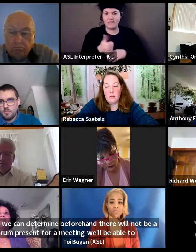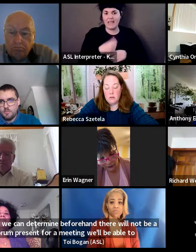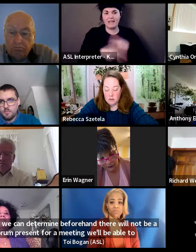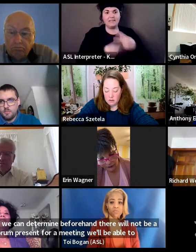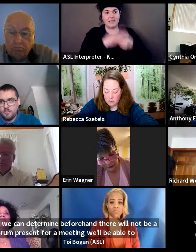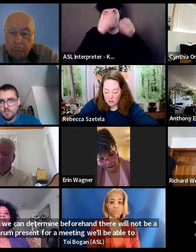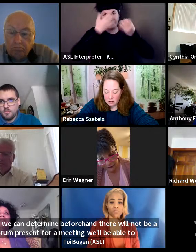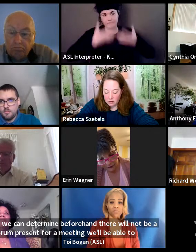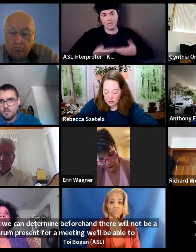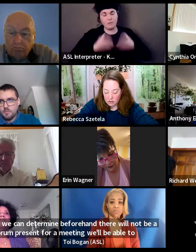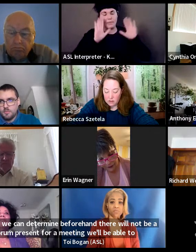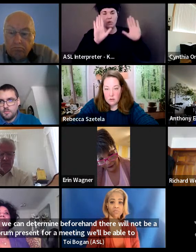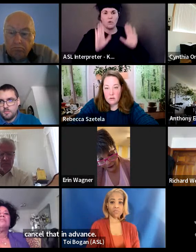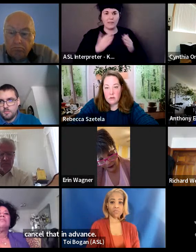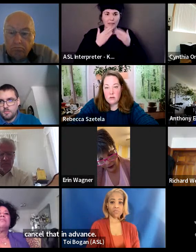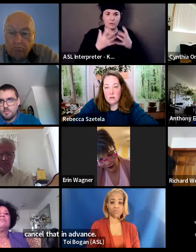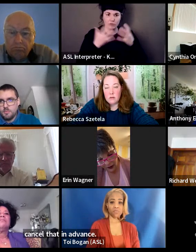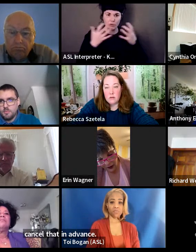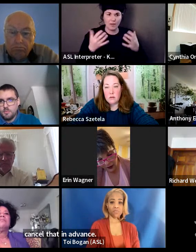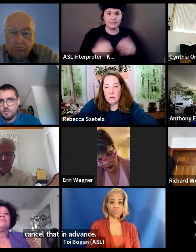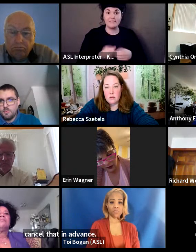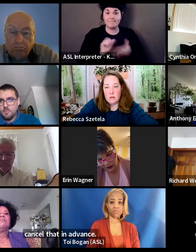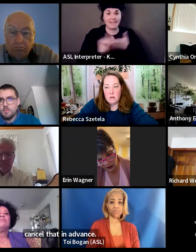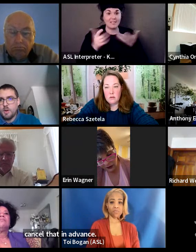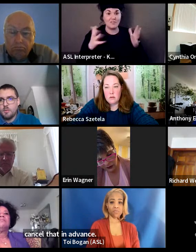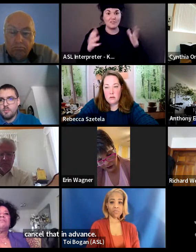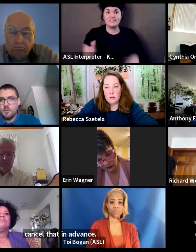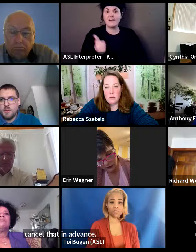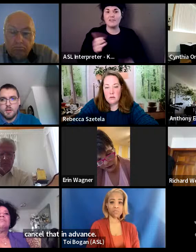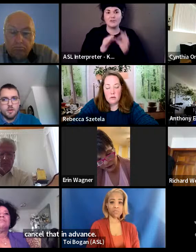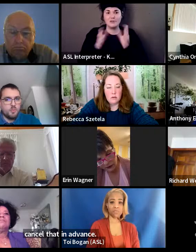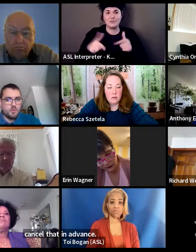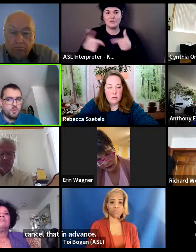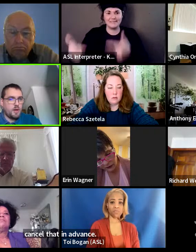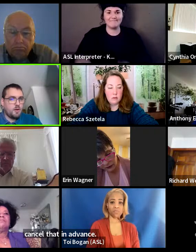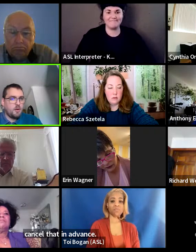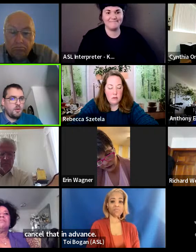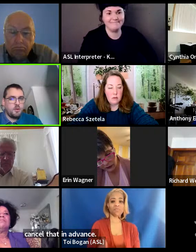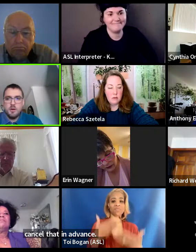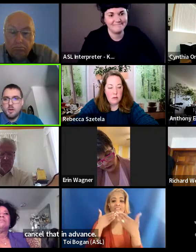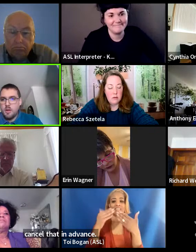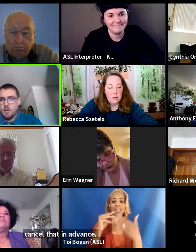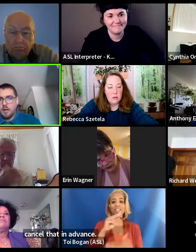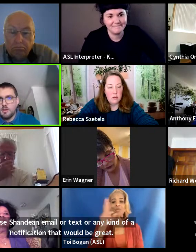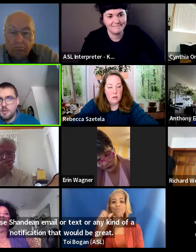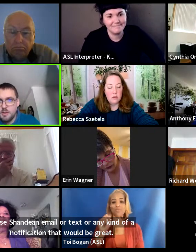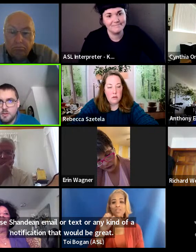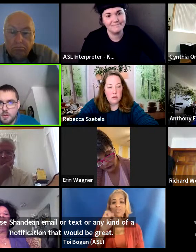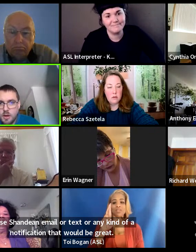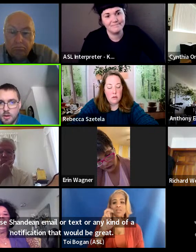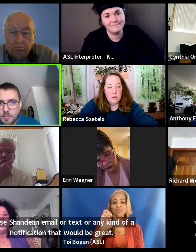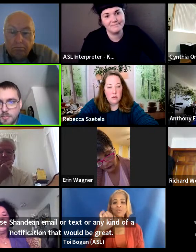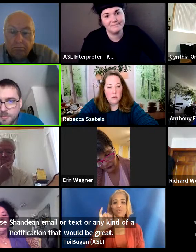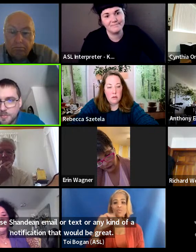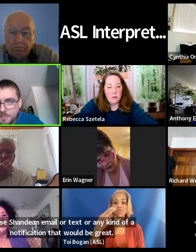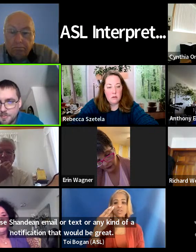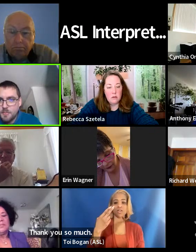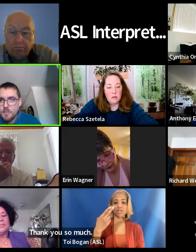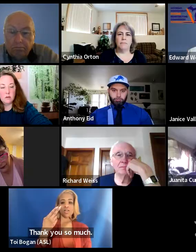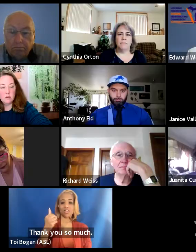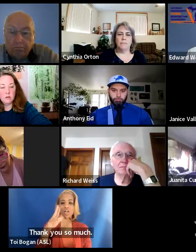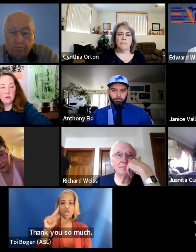let us know would be great. Thanks so much. That's all I have. Thank you, Ms. Reinhart. Apologies.